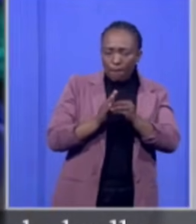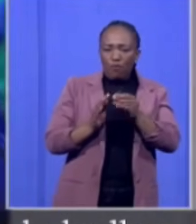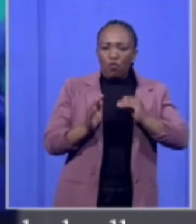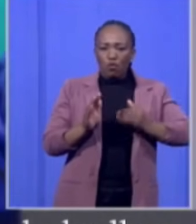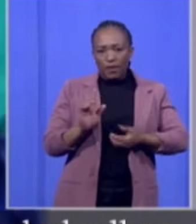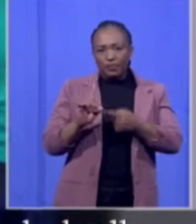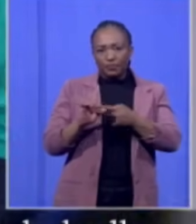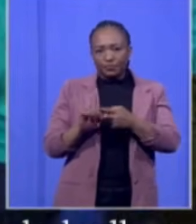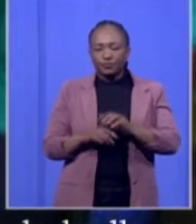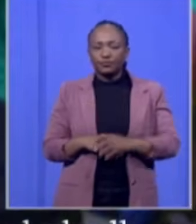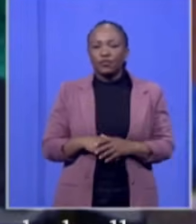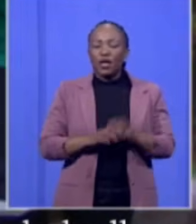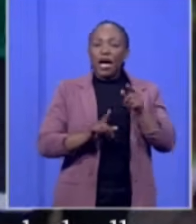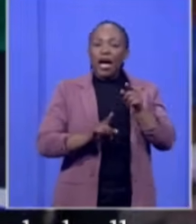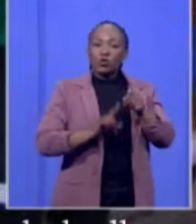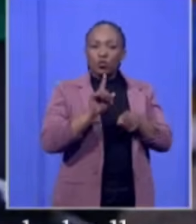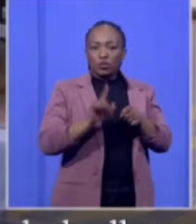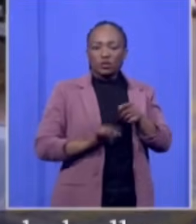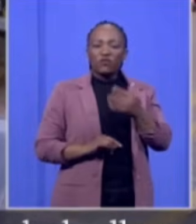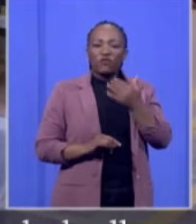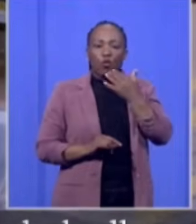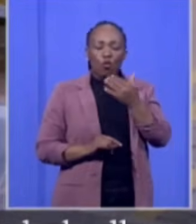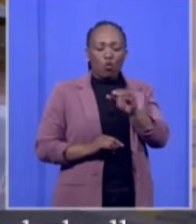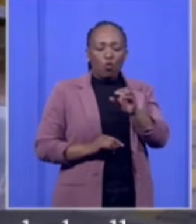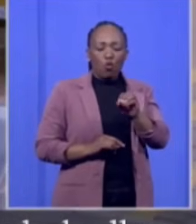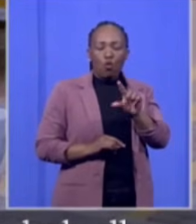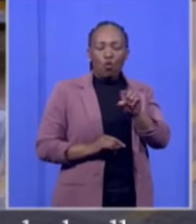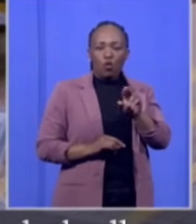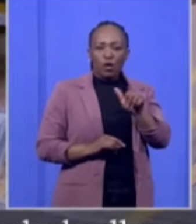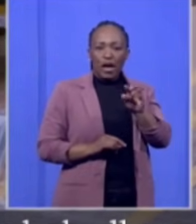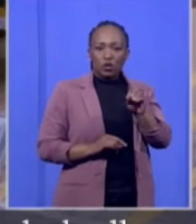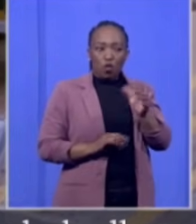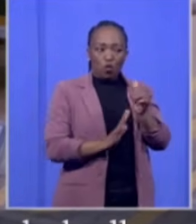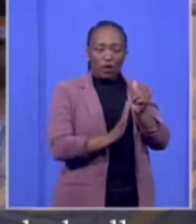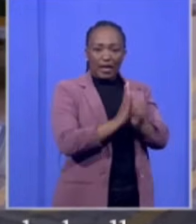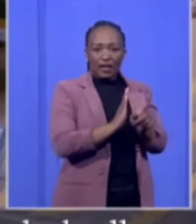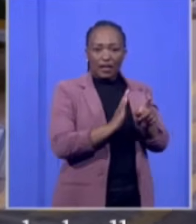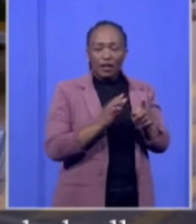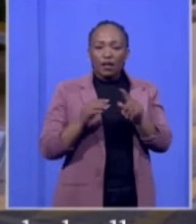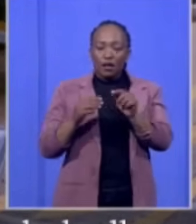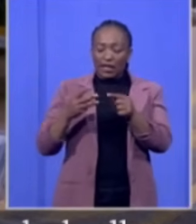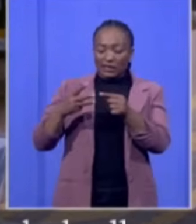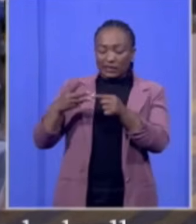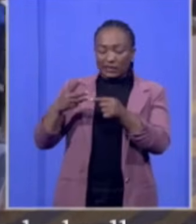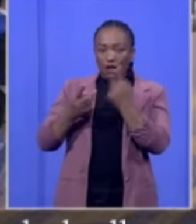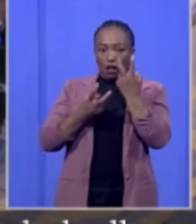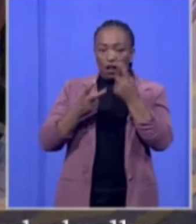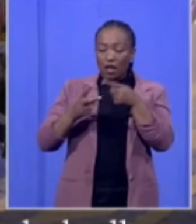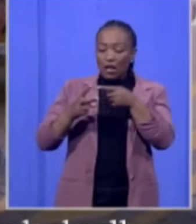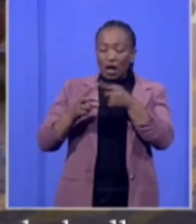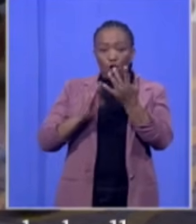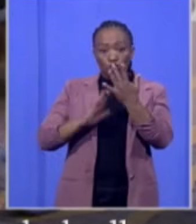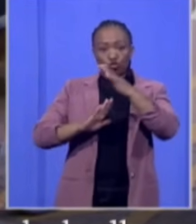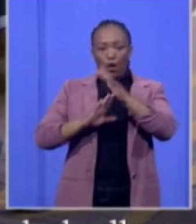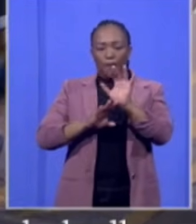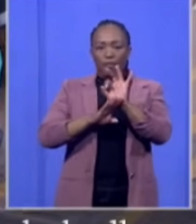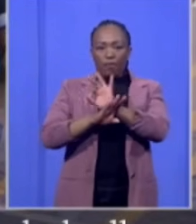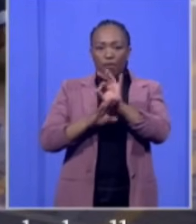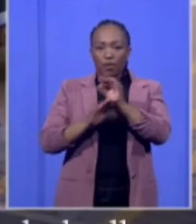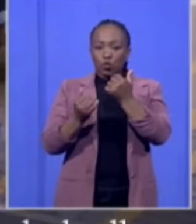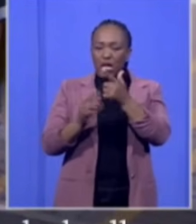Babilelo ba babedi polaong ya Olorato Mongale ba ntse ba batlwa ke sepolesa sa province ya KwaZulu-Natal ha kokonono ya bona e thuntse le ho hlokala mesong